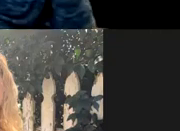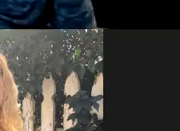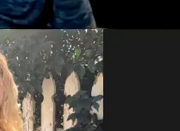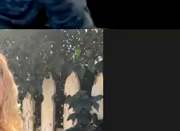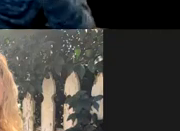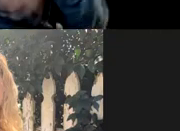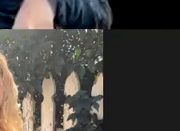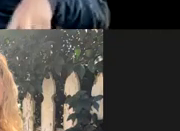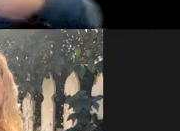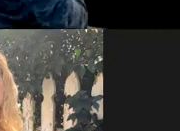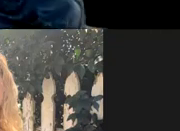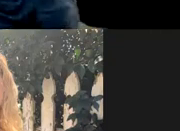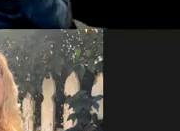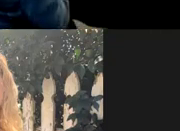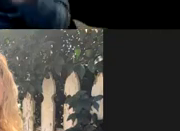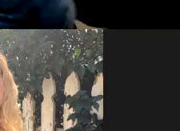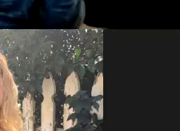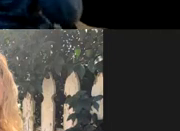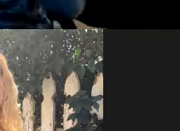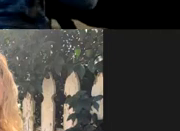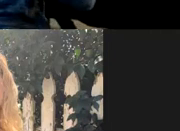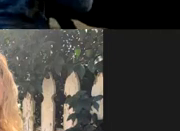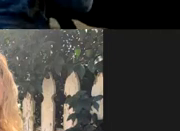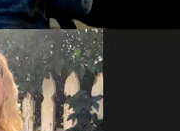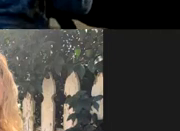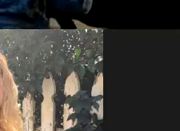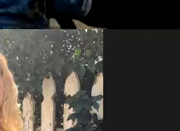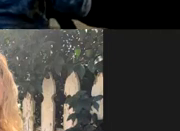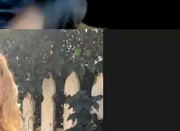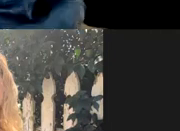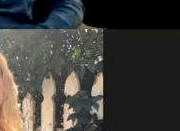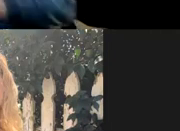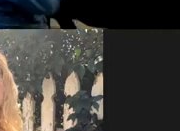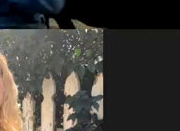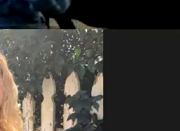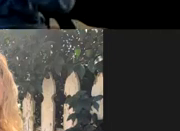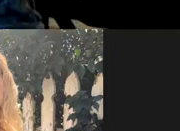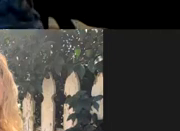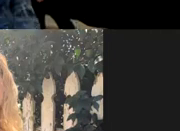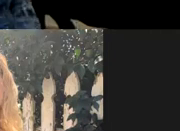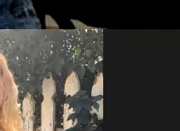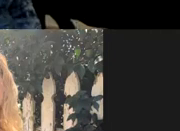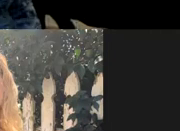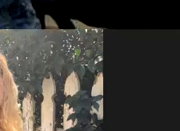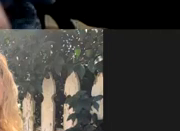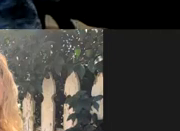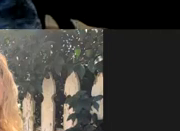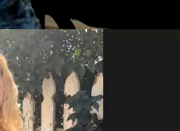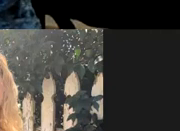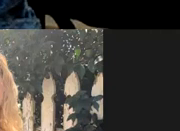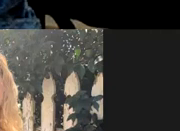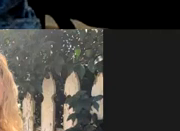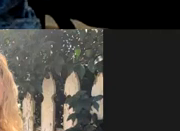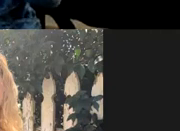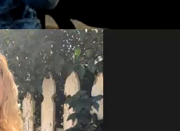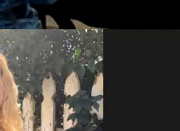run into is that a landlord could deny that applicant for other reasons. So if the landlord has